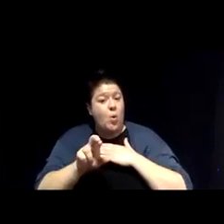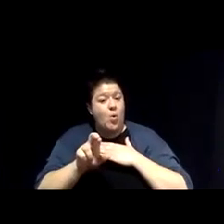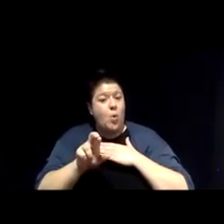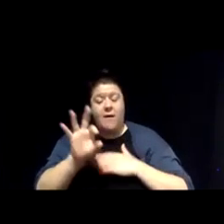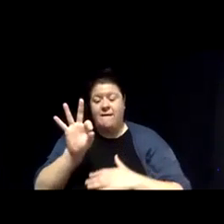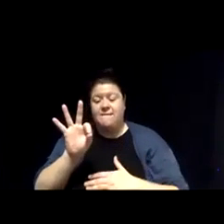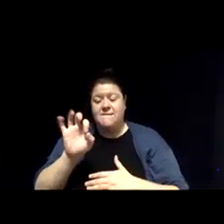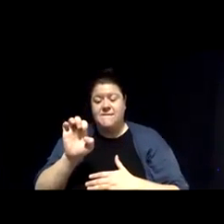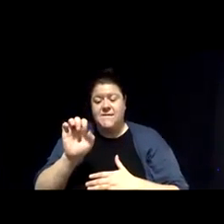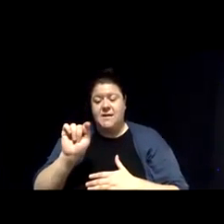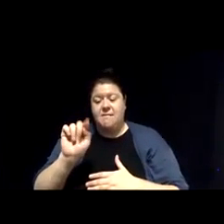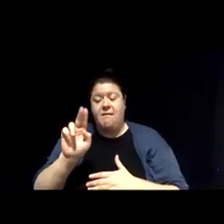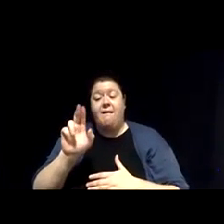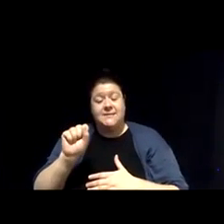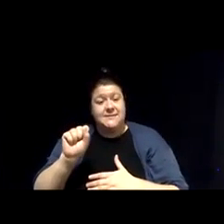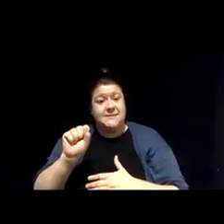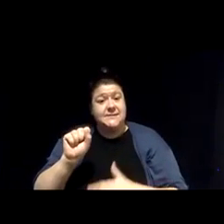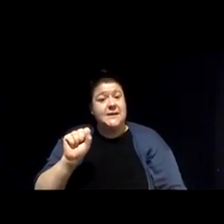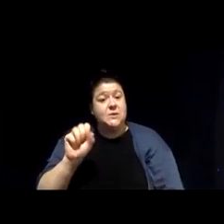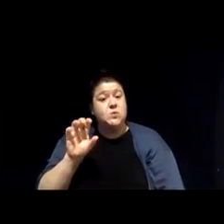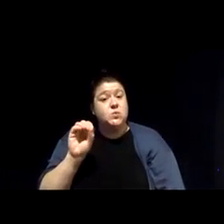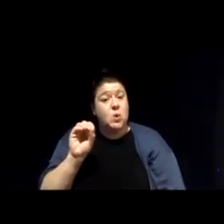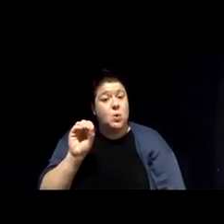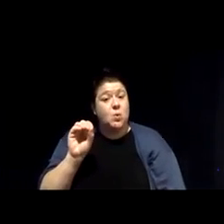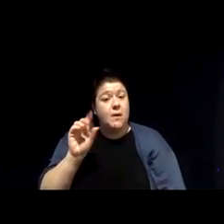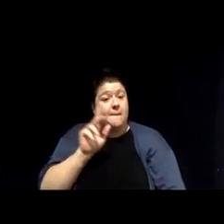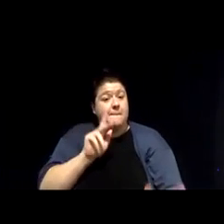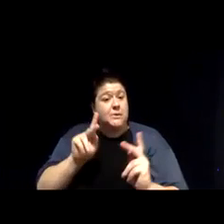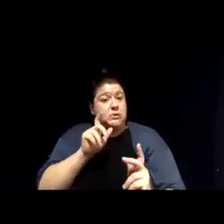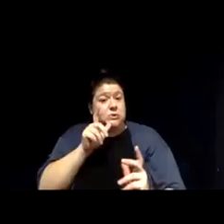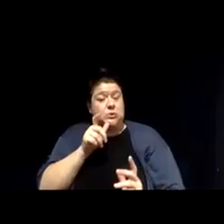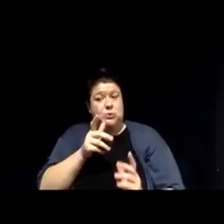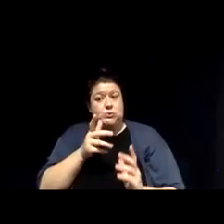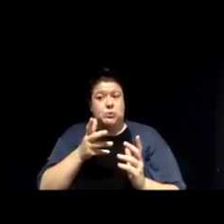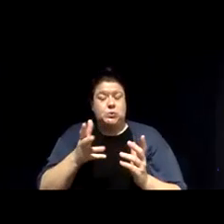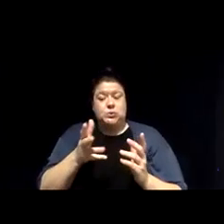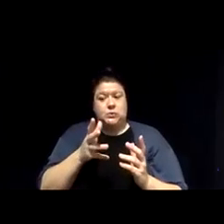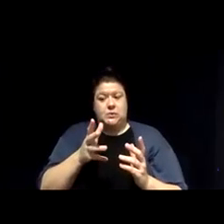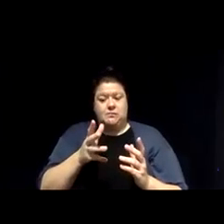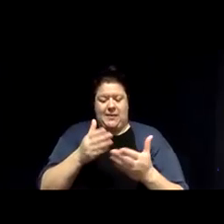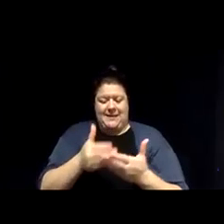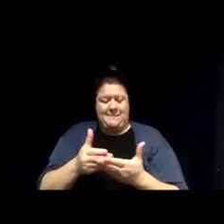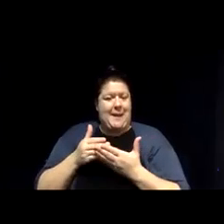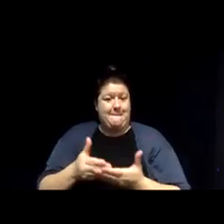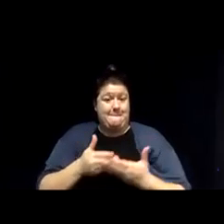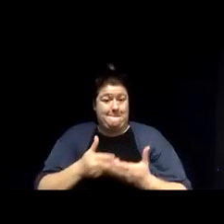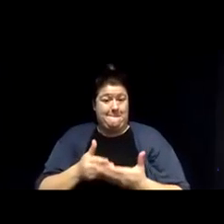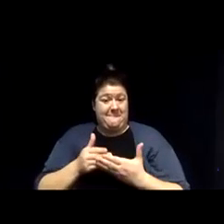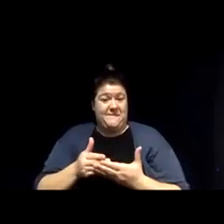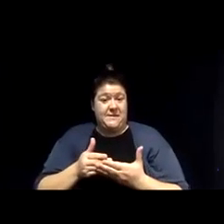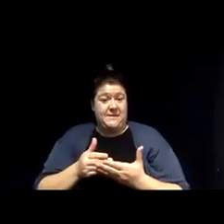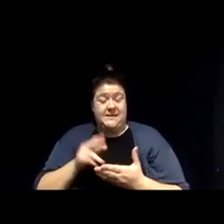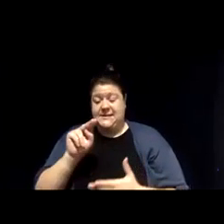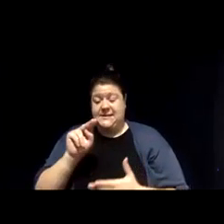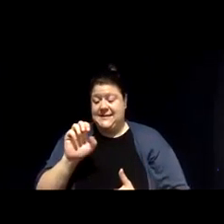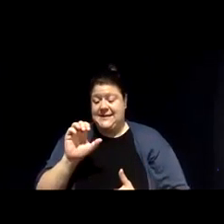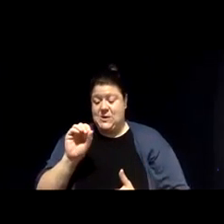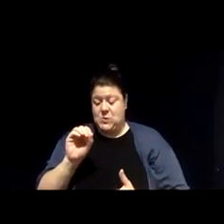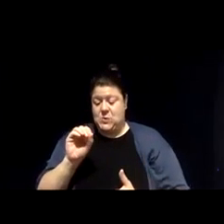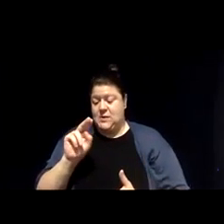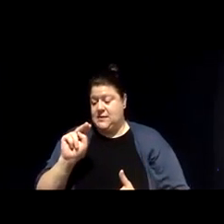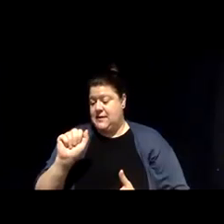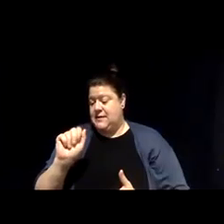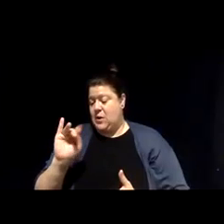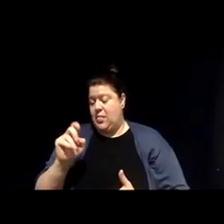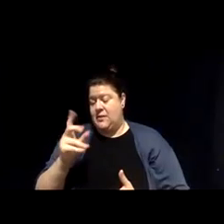fetus. So a person who is, or an infant, right? So a neonatologist is a